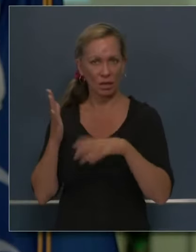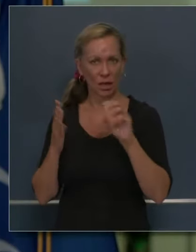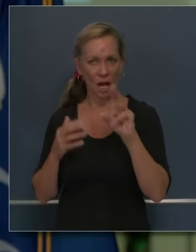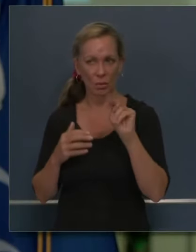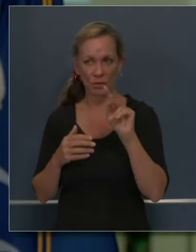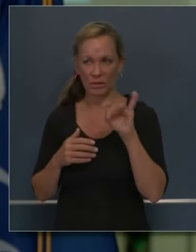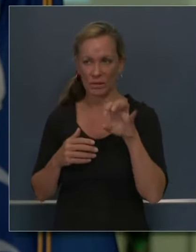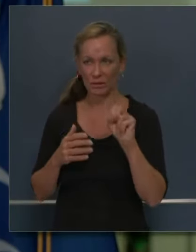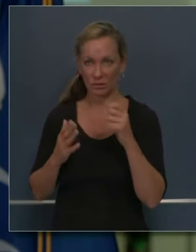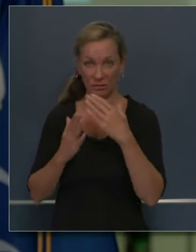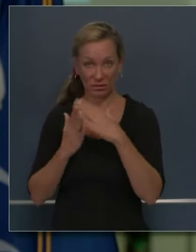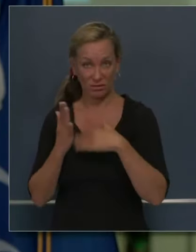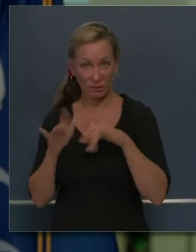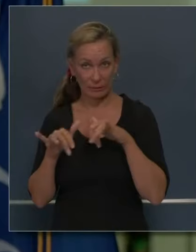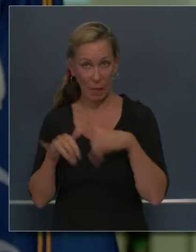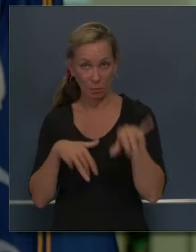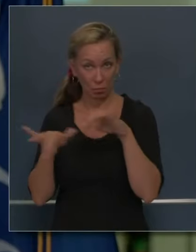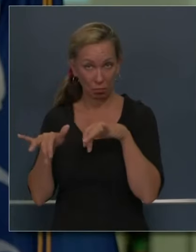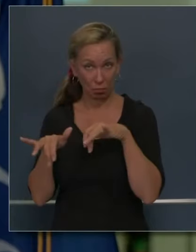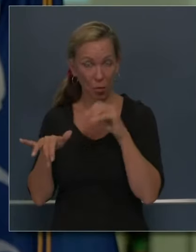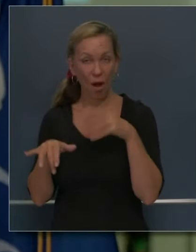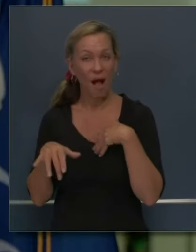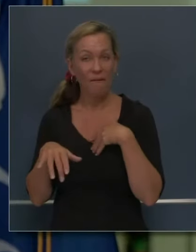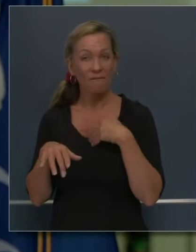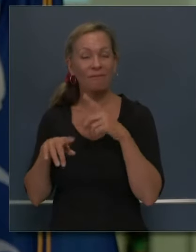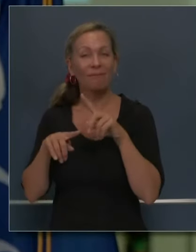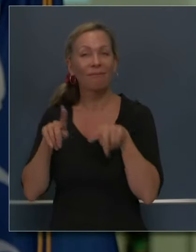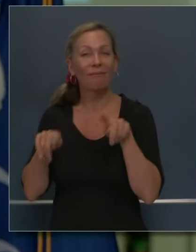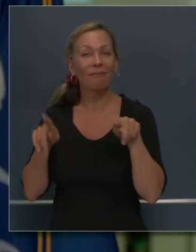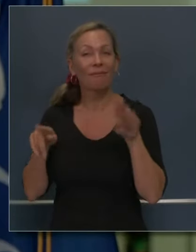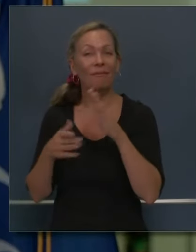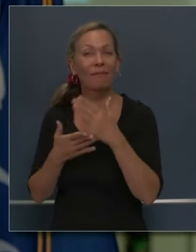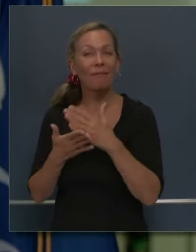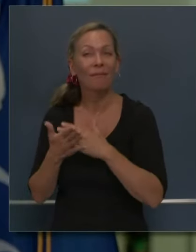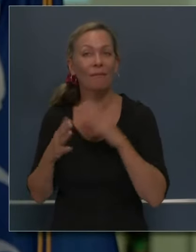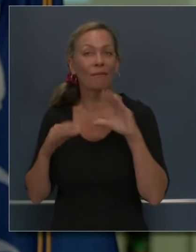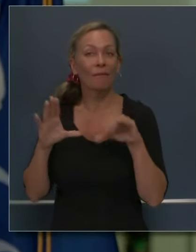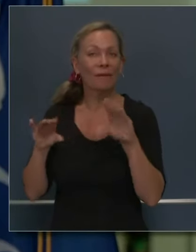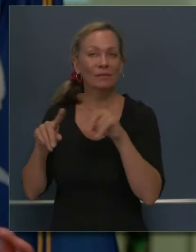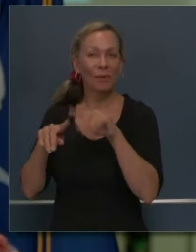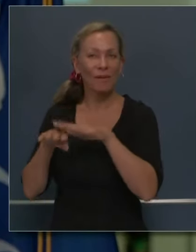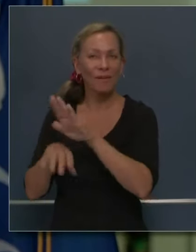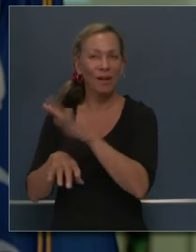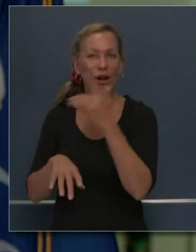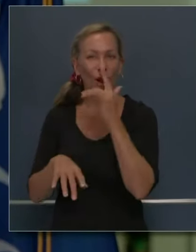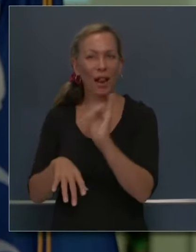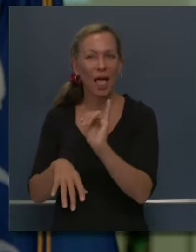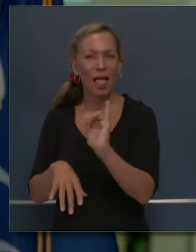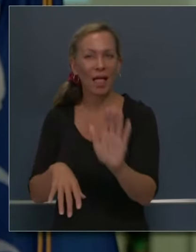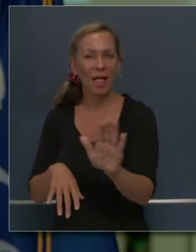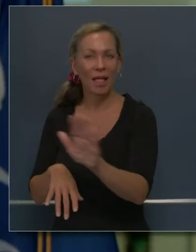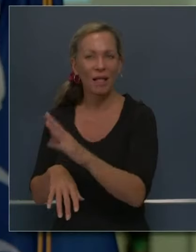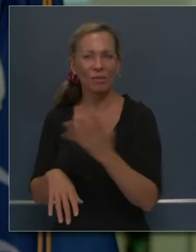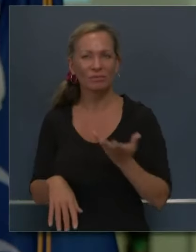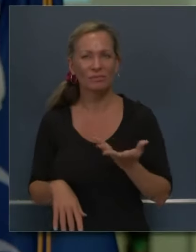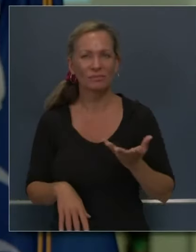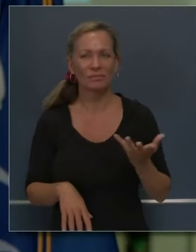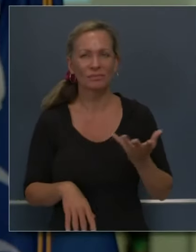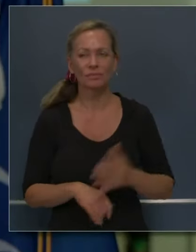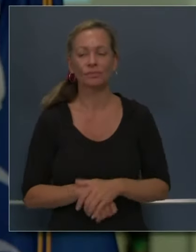we're doing it this week. We made tremendous progress last week. We had some very constructive, more specific and